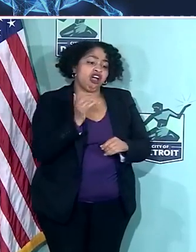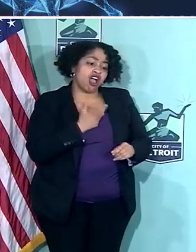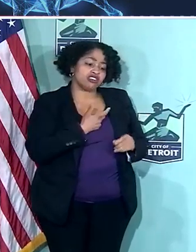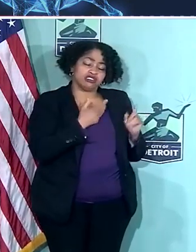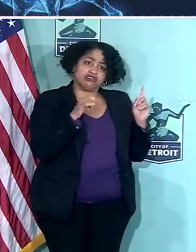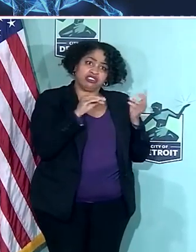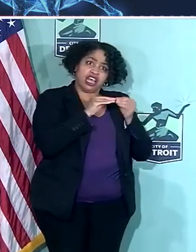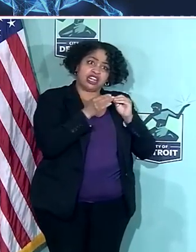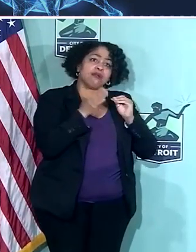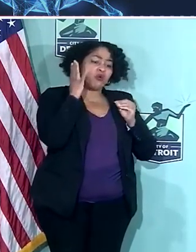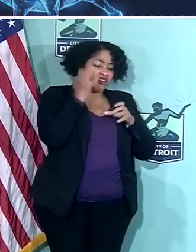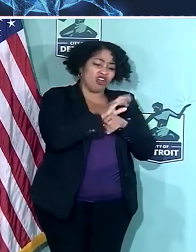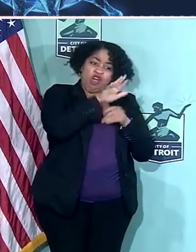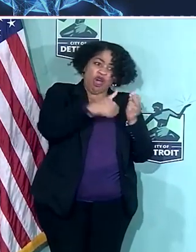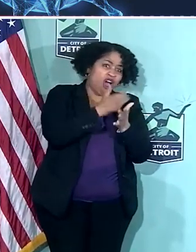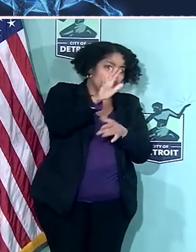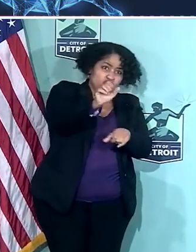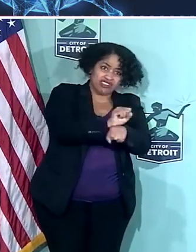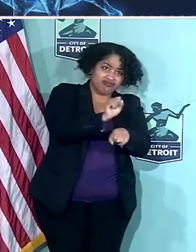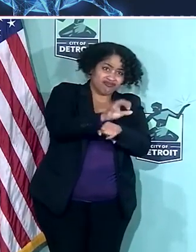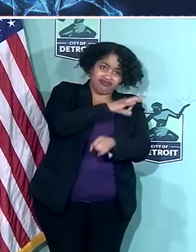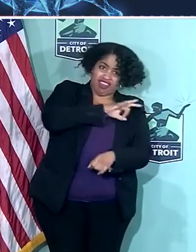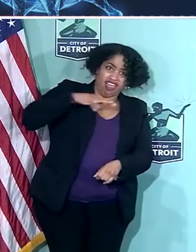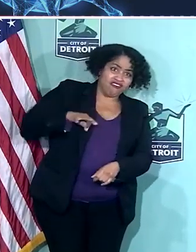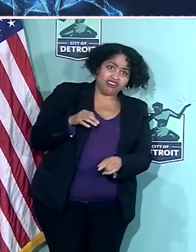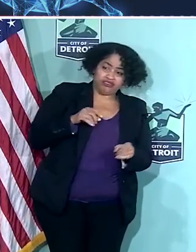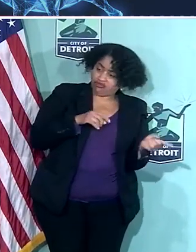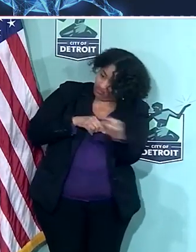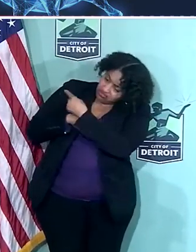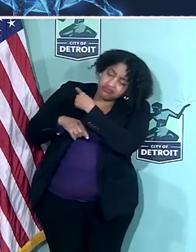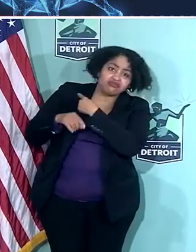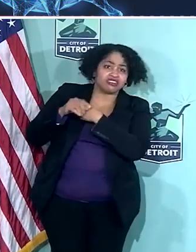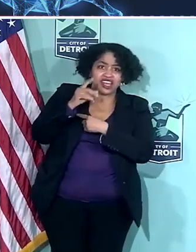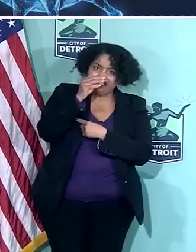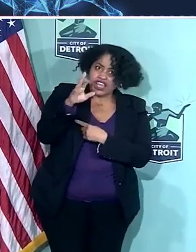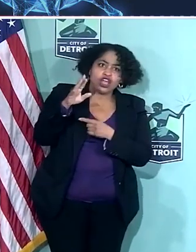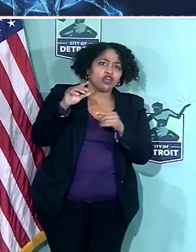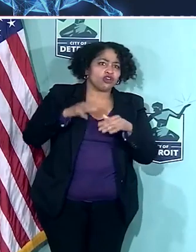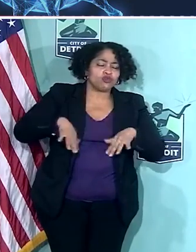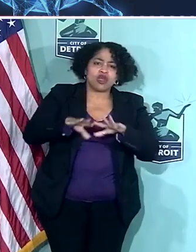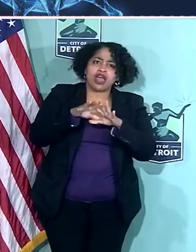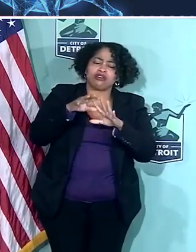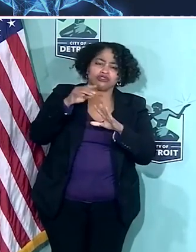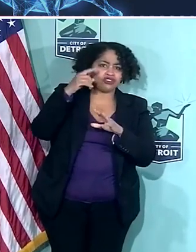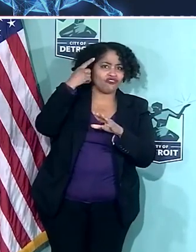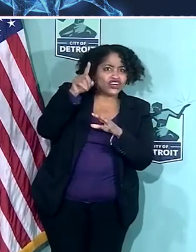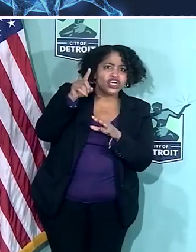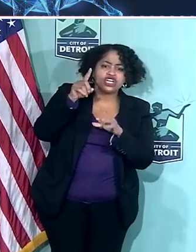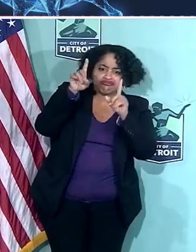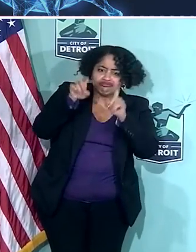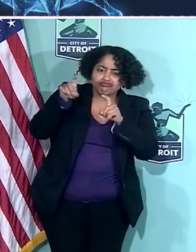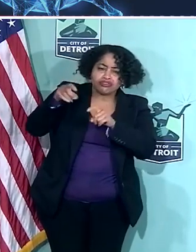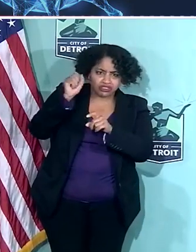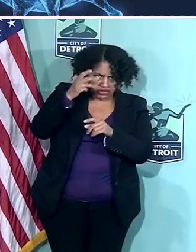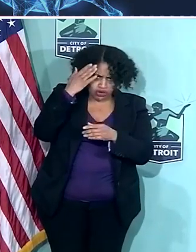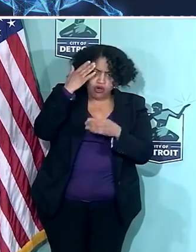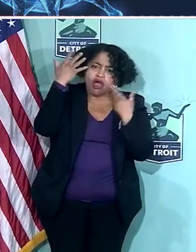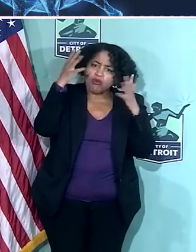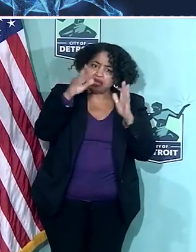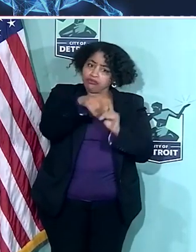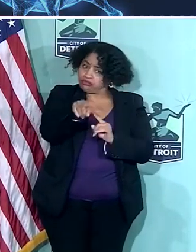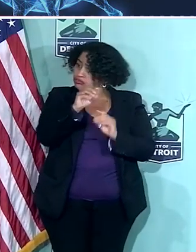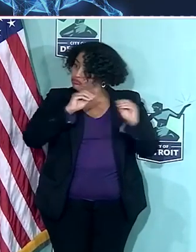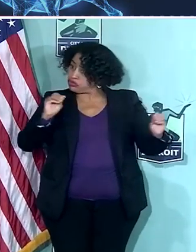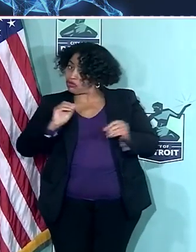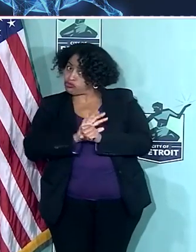every one of your employees through the fairground site so you know that they are coronavirus free.